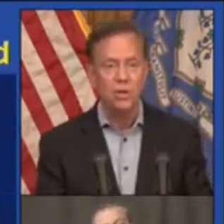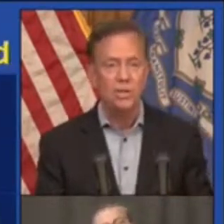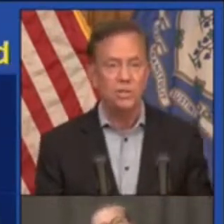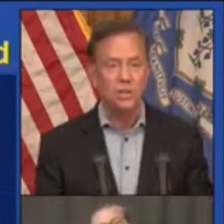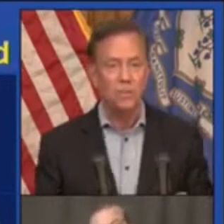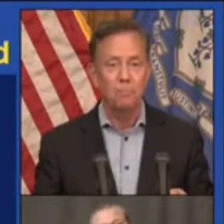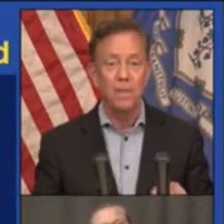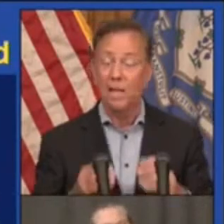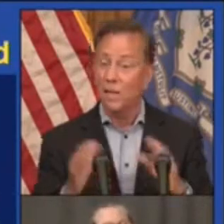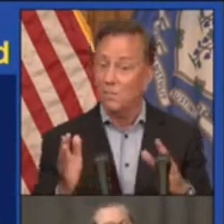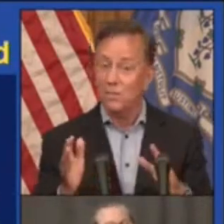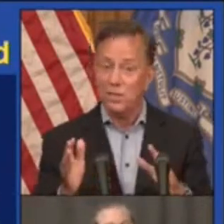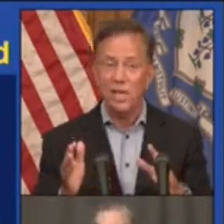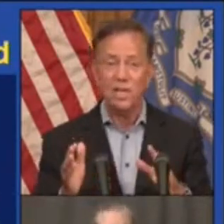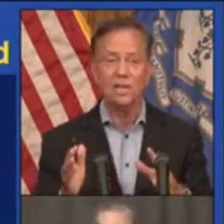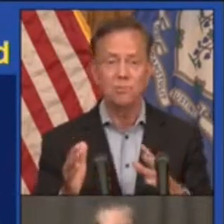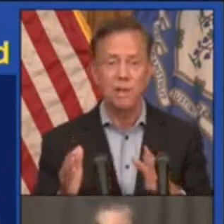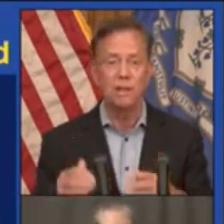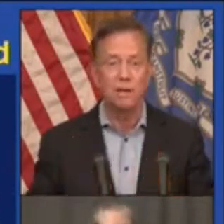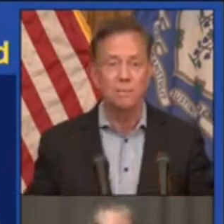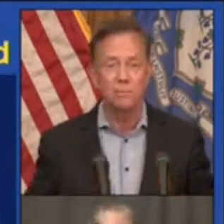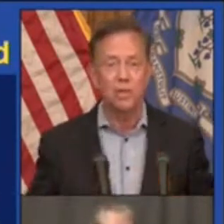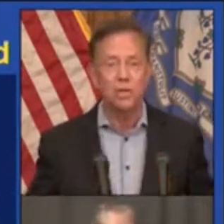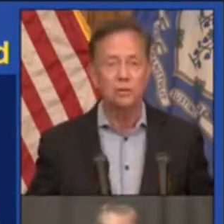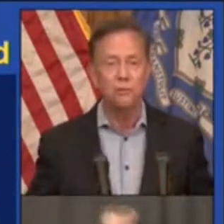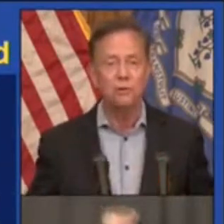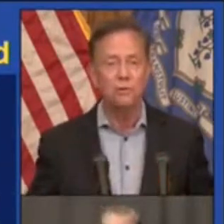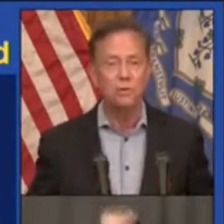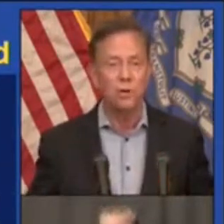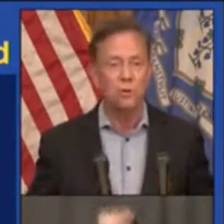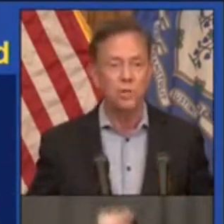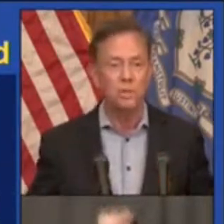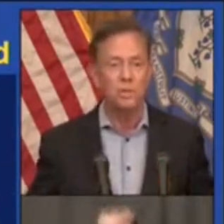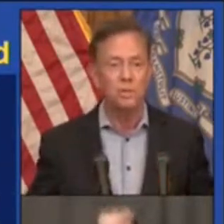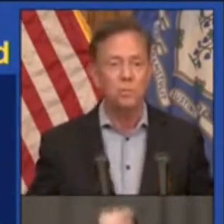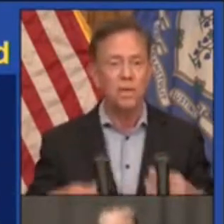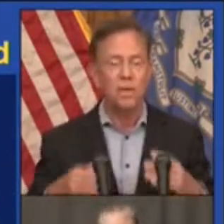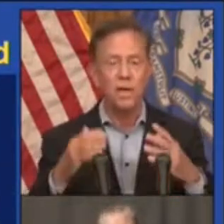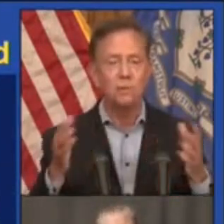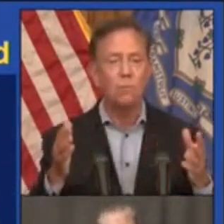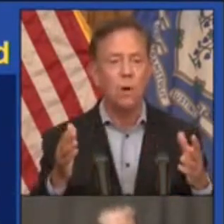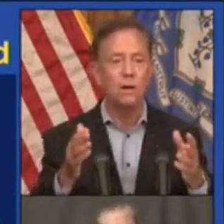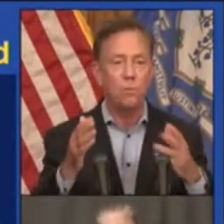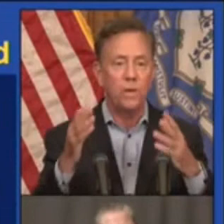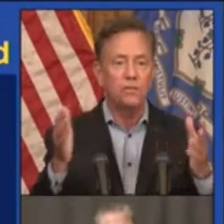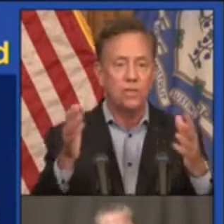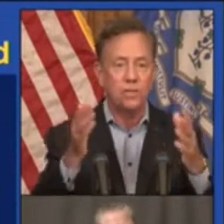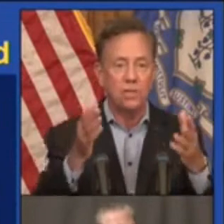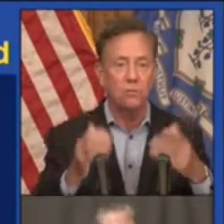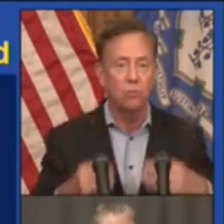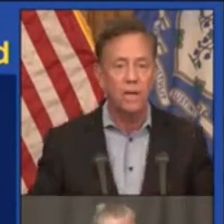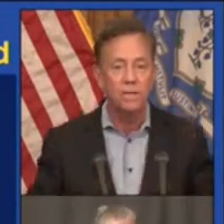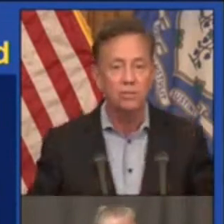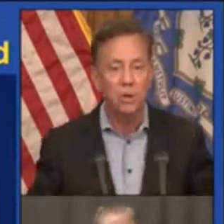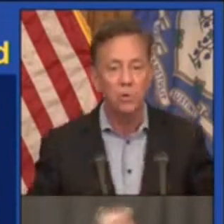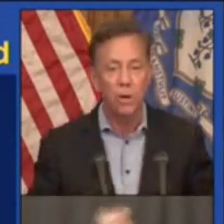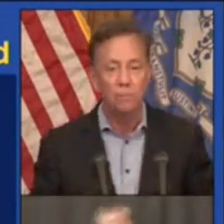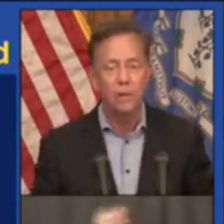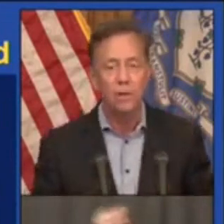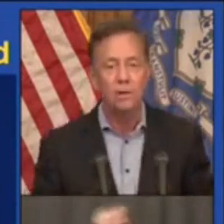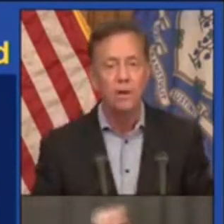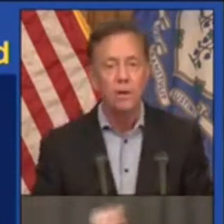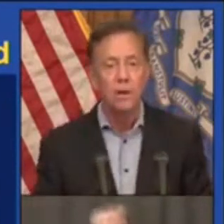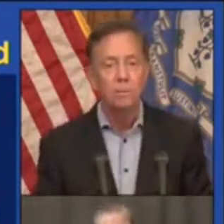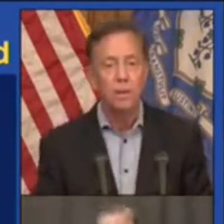chart is a little misleading because when Josh first showed it to me, I said, oh my God, why are we still in the red zone up